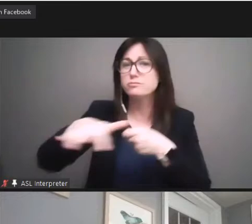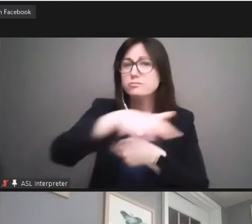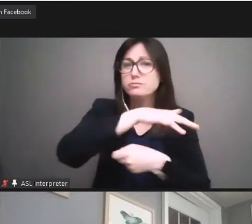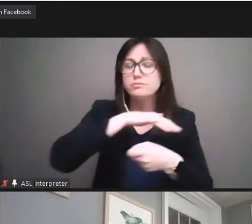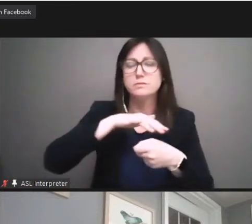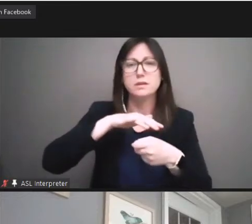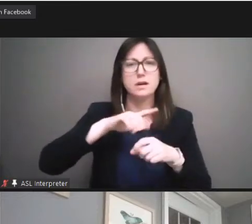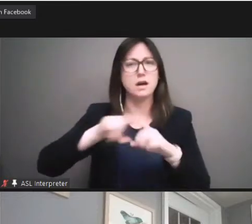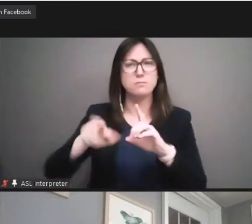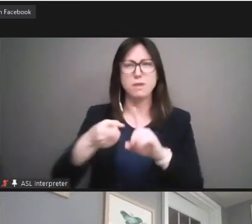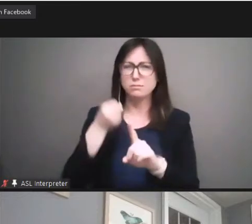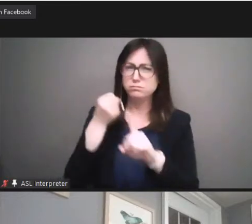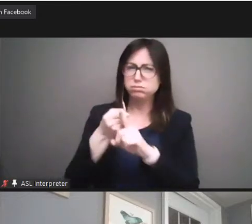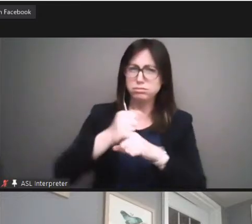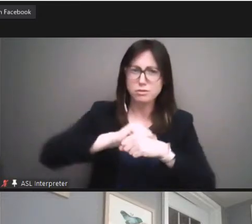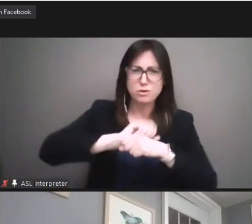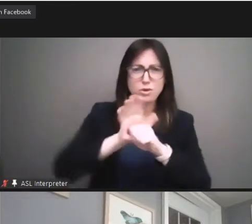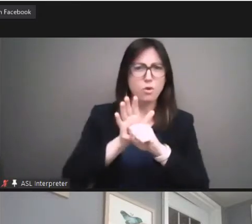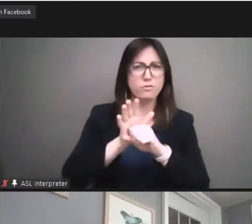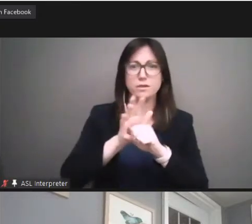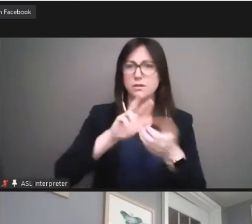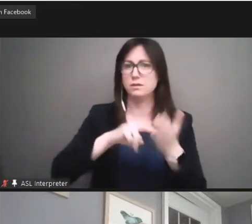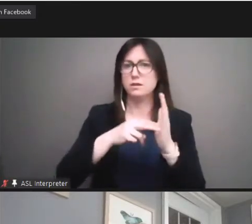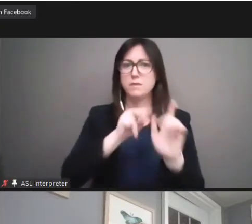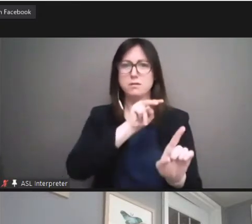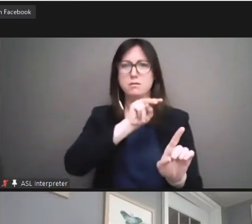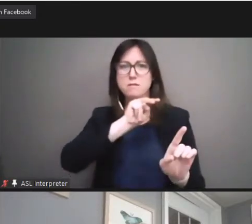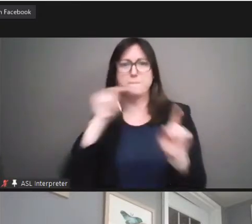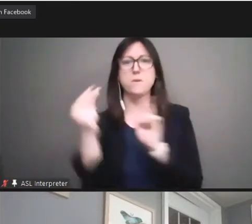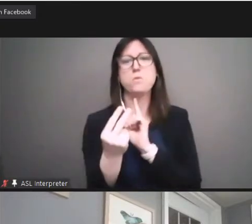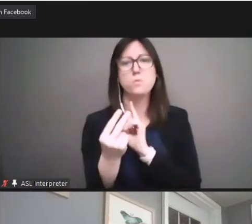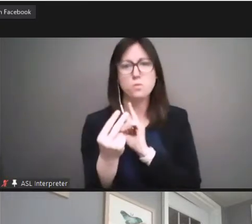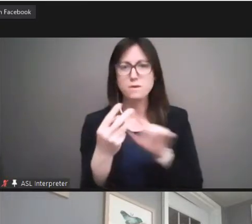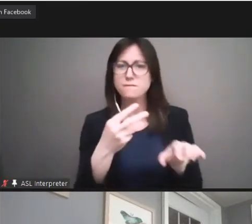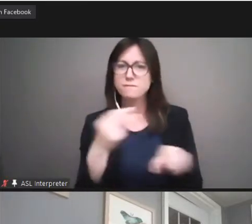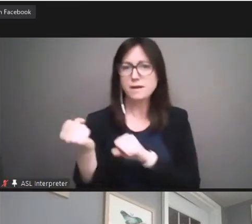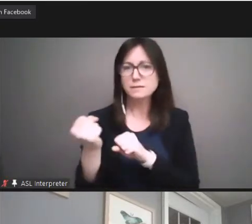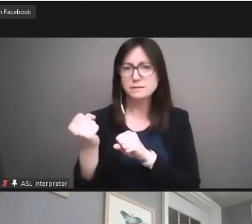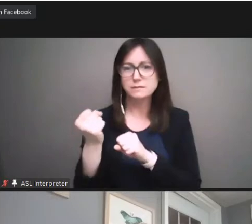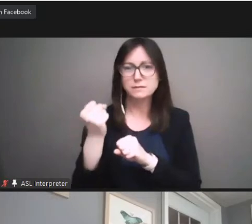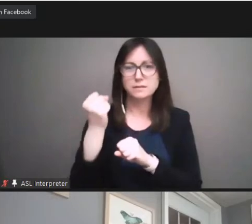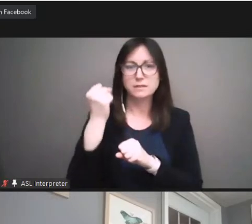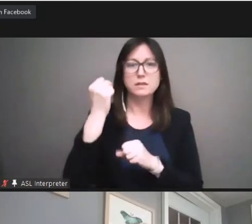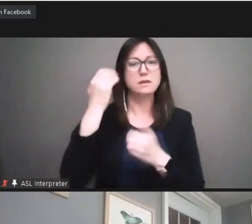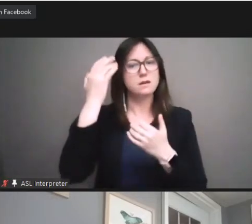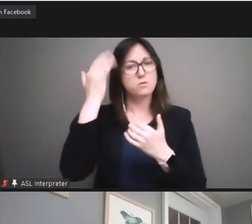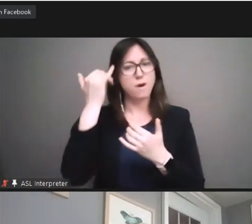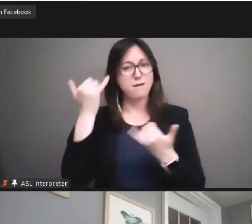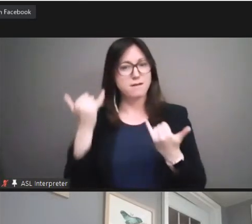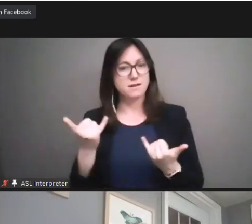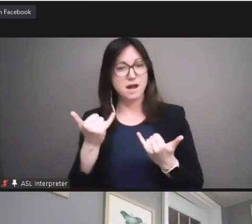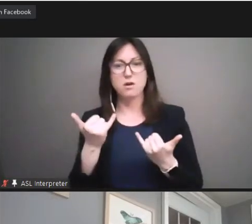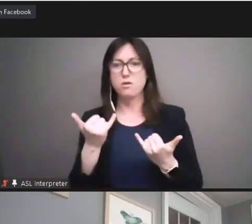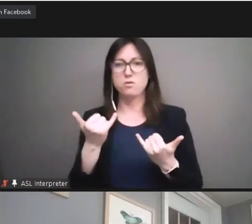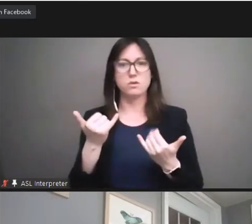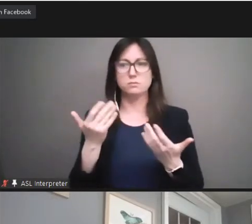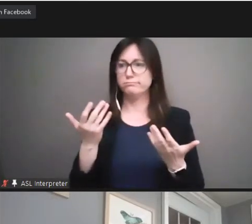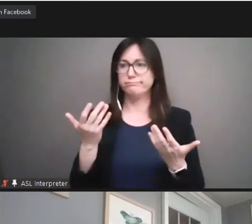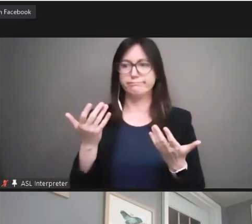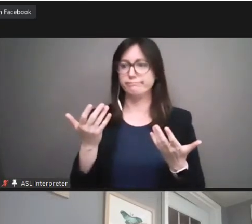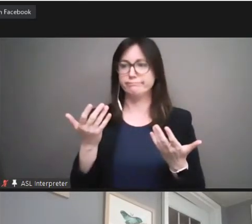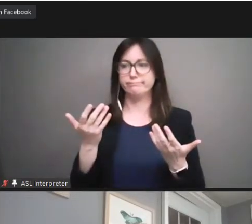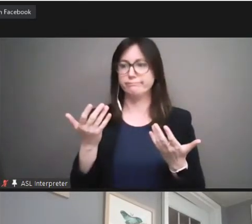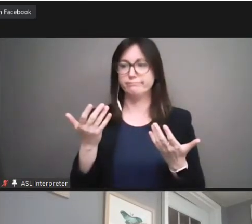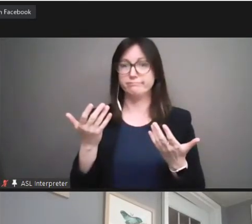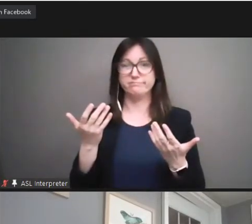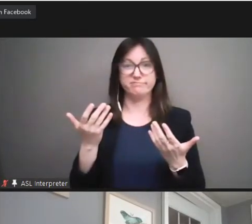really shifted that narrative because now we were in a context where we weren't allowed to